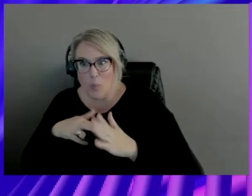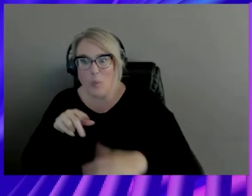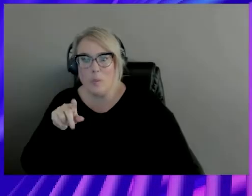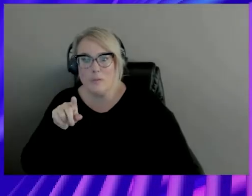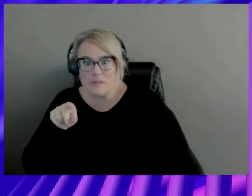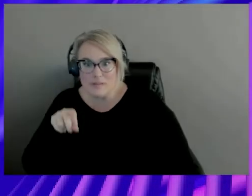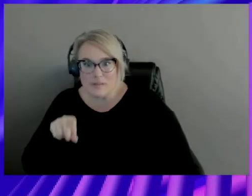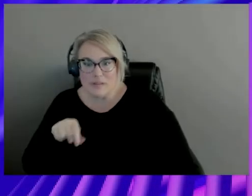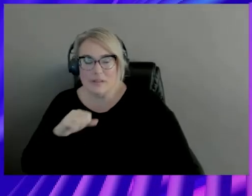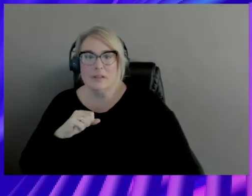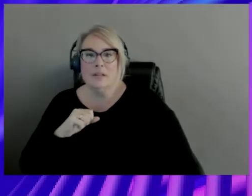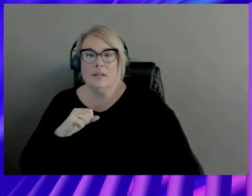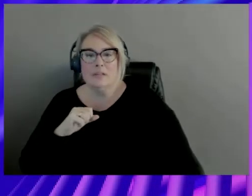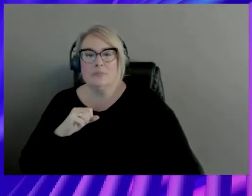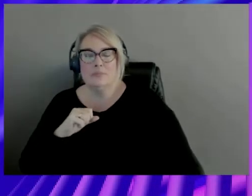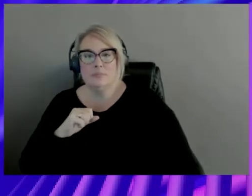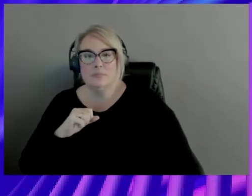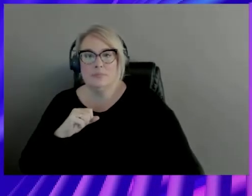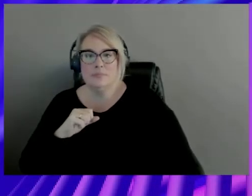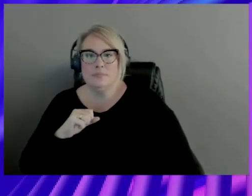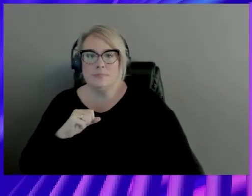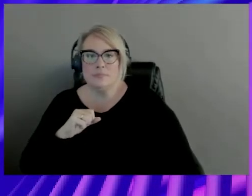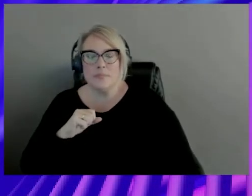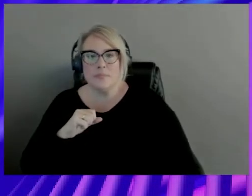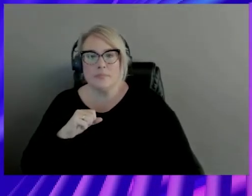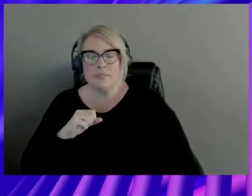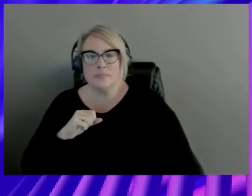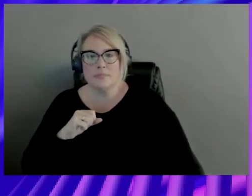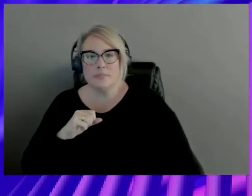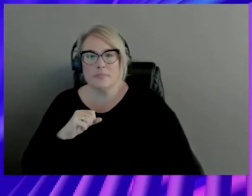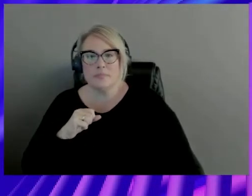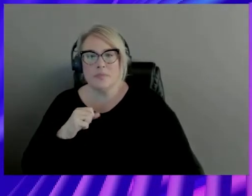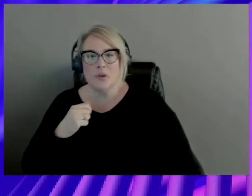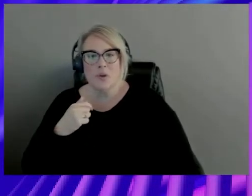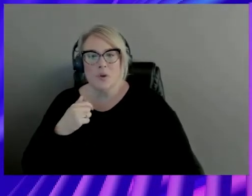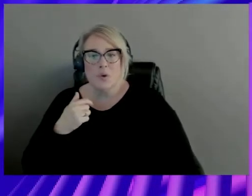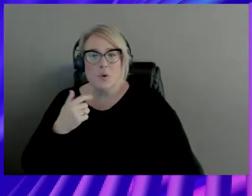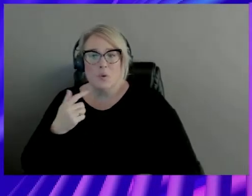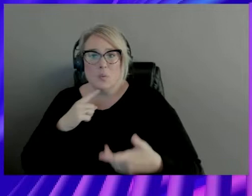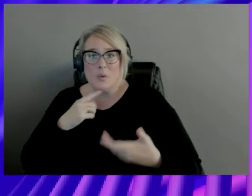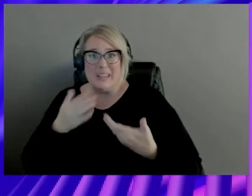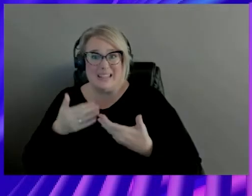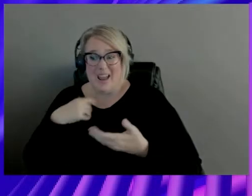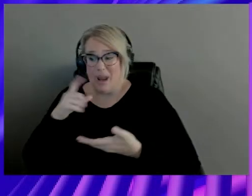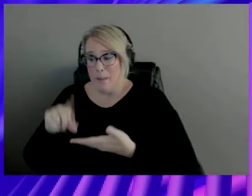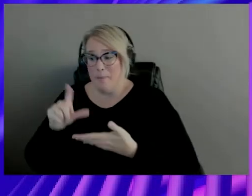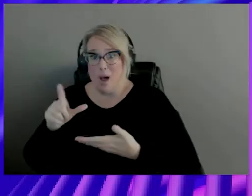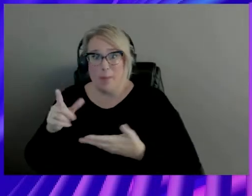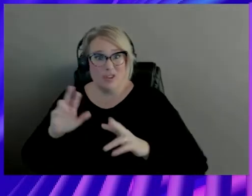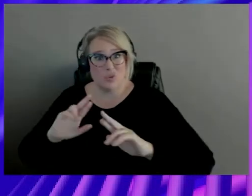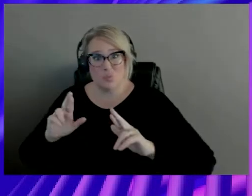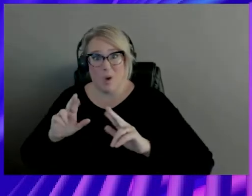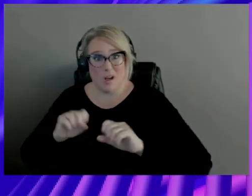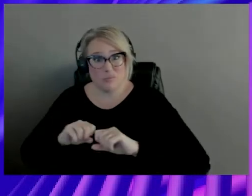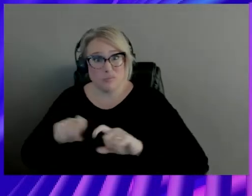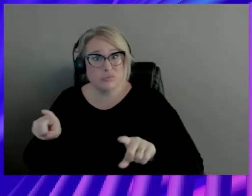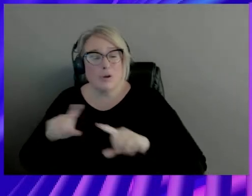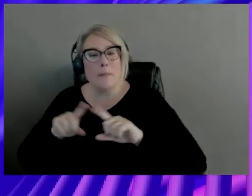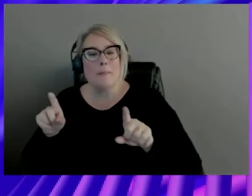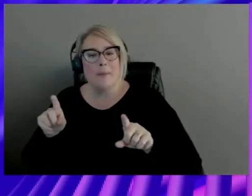I wanted to, again, I want to show we had an easy deployment. I could push publish and ready to go. But a lot of